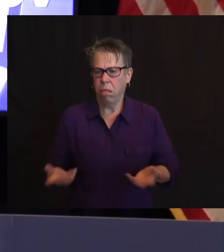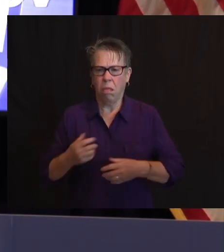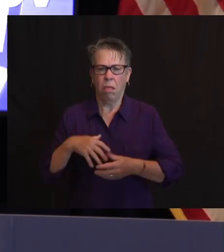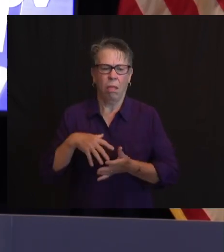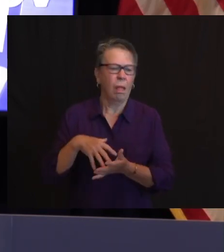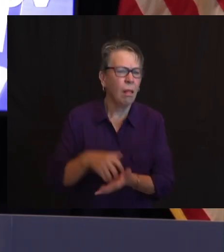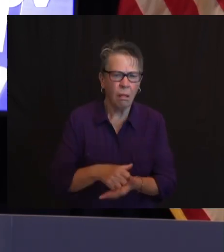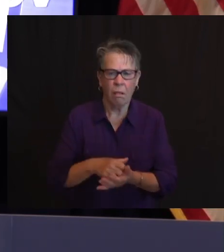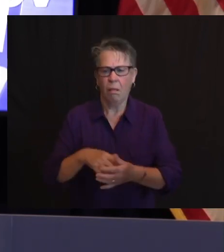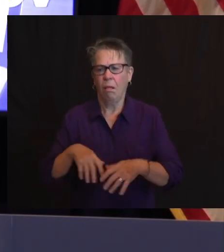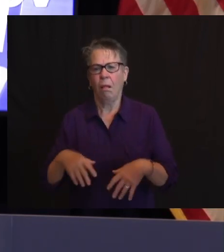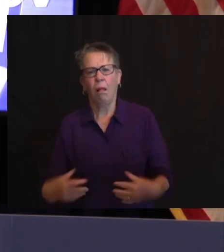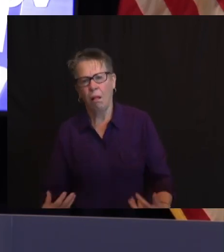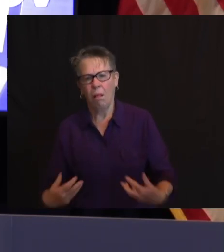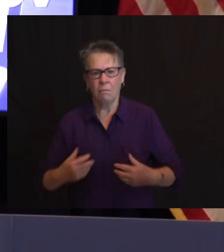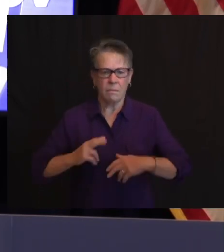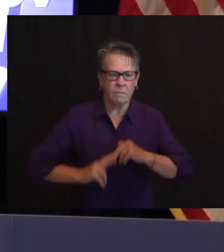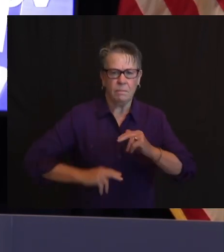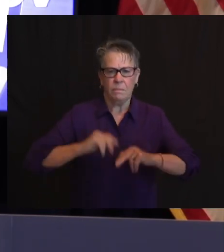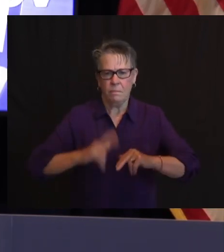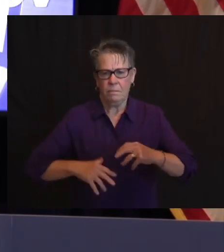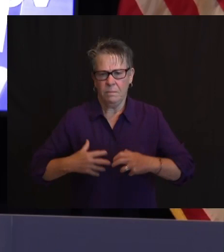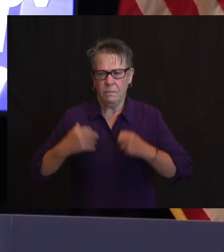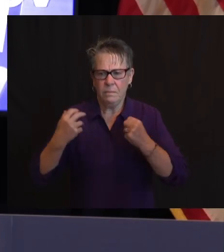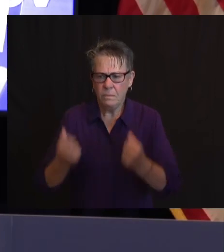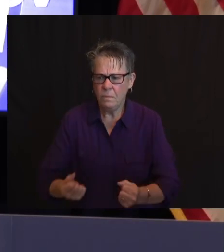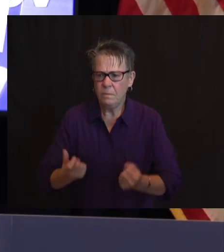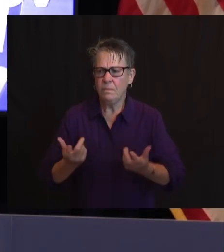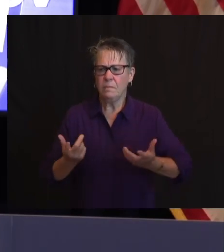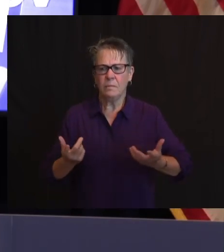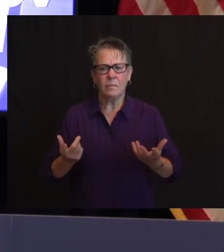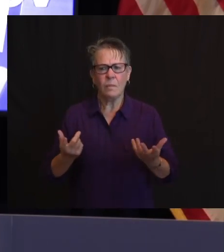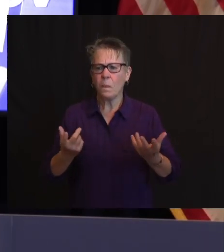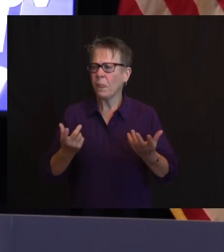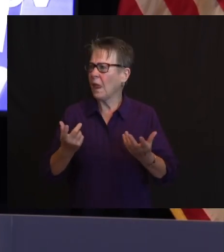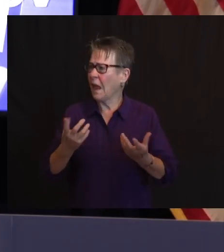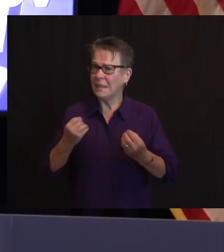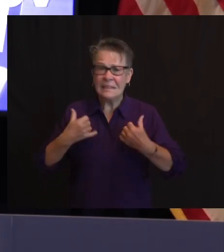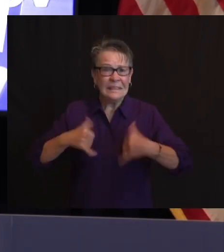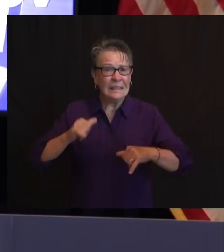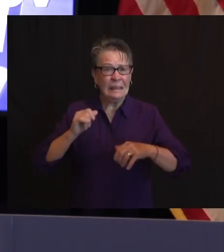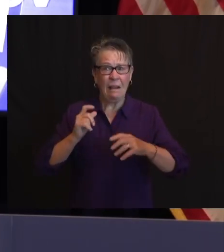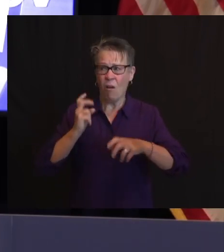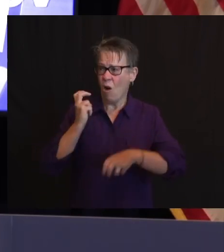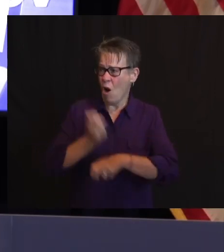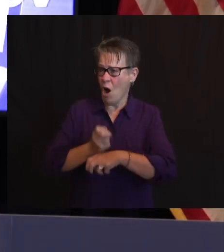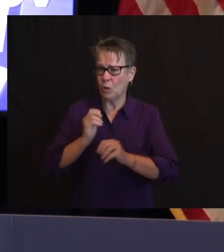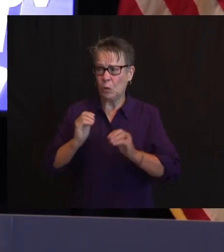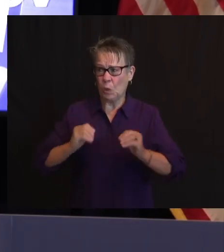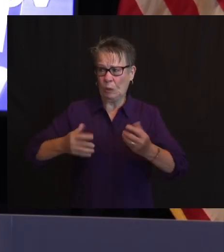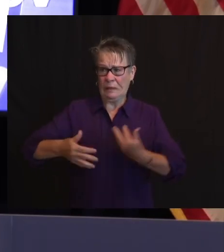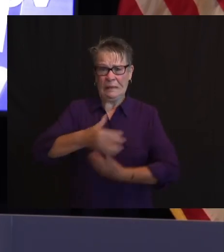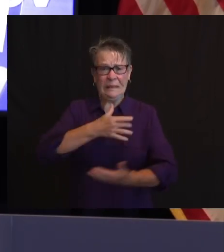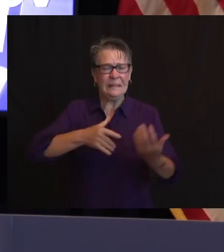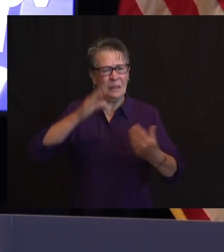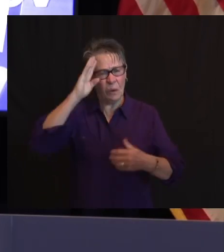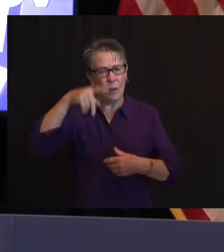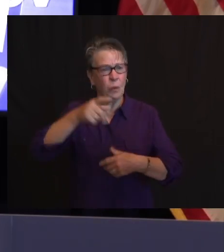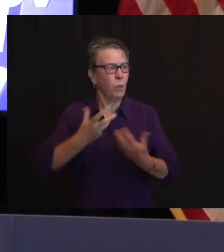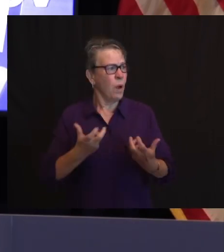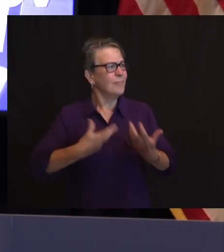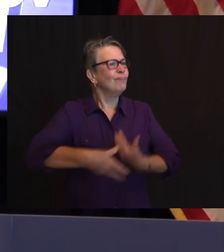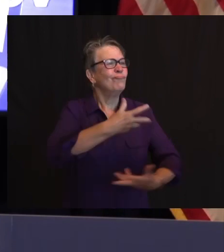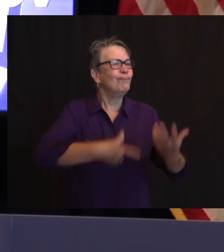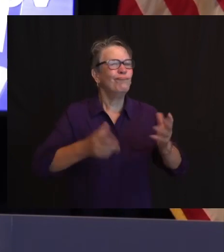milestones. And we know that these restrictions must continue for a while. We have been working together for more than 6 months